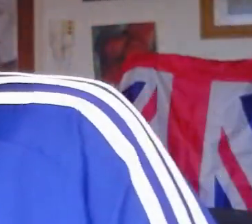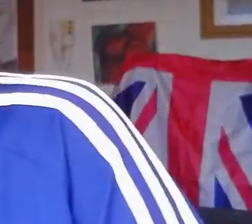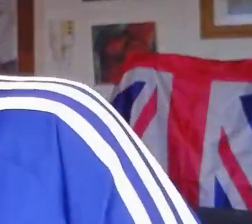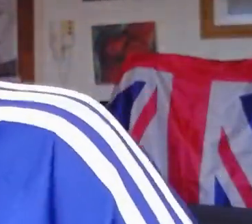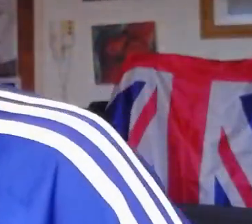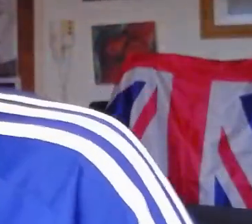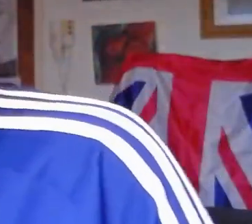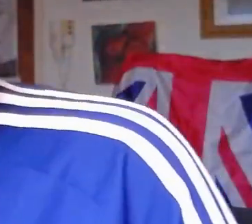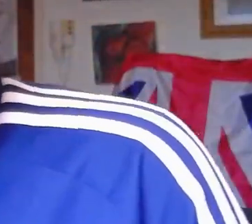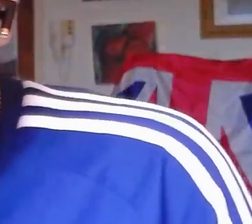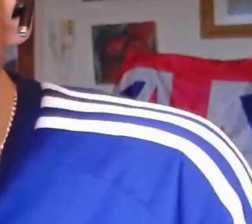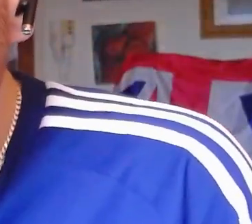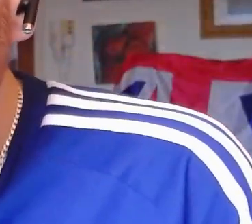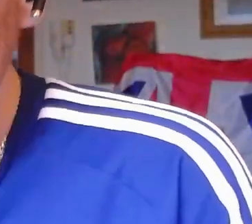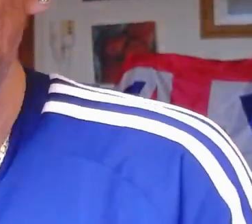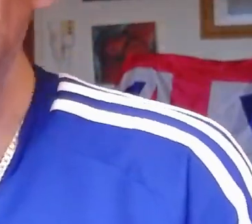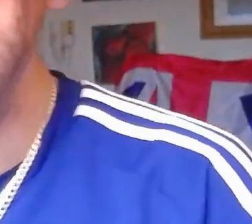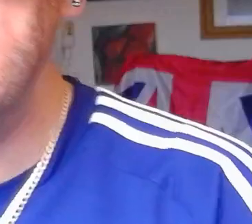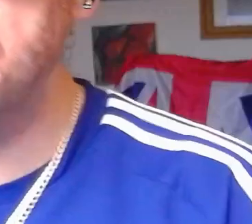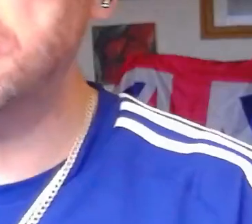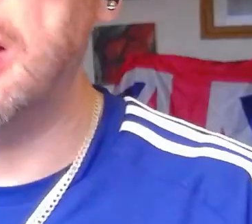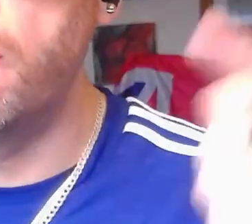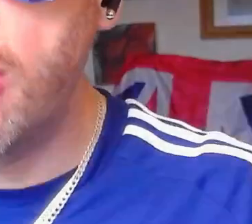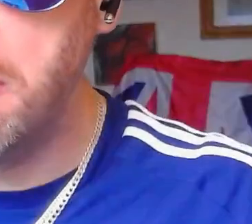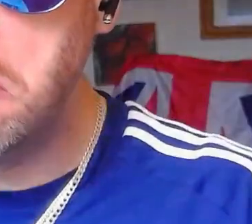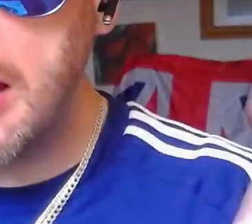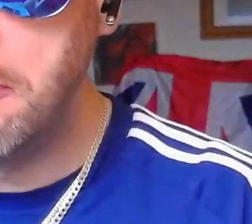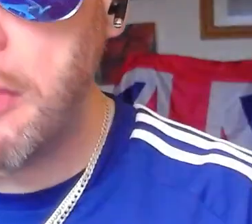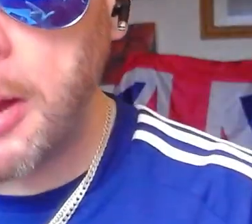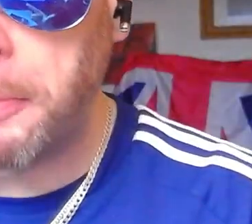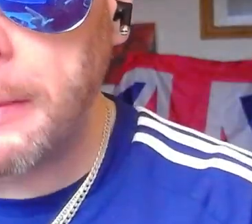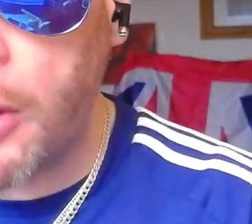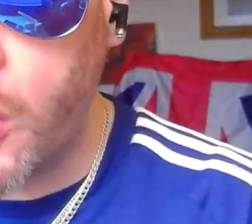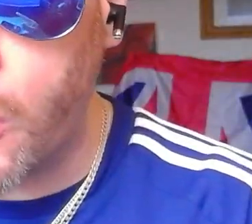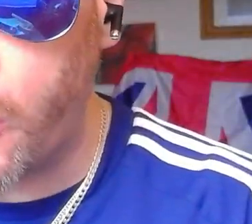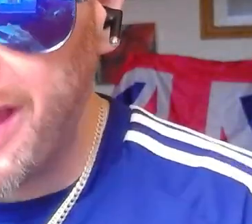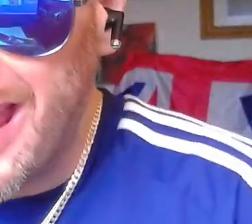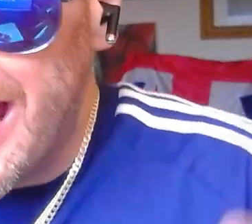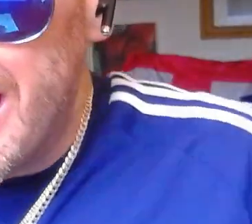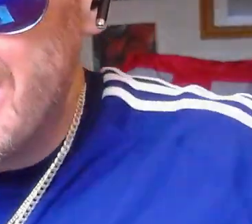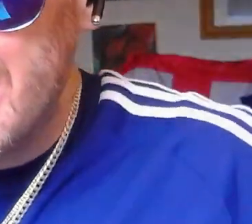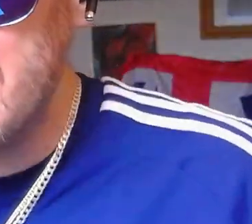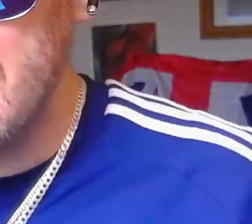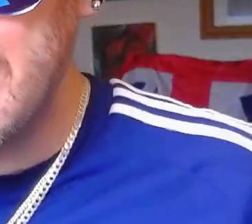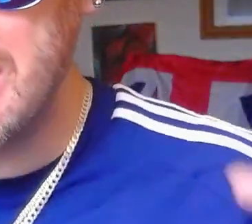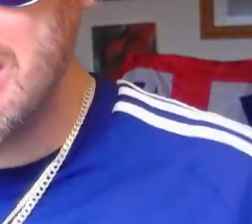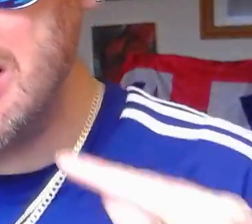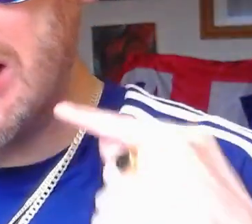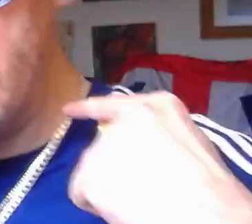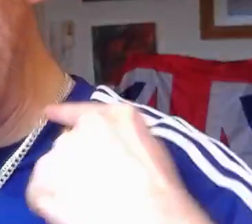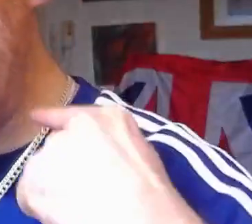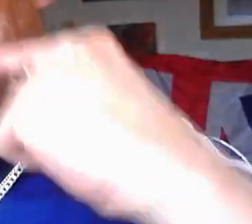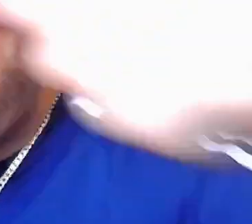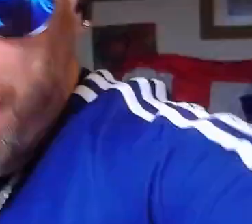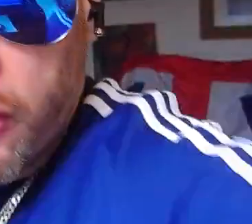Alrighty, BoobTube's another one of Keeps Creeps. And remember, people, this ain't